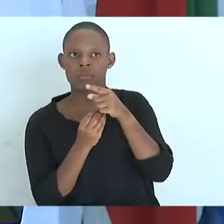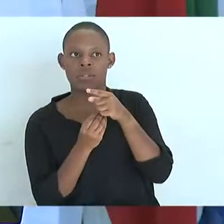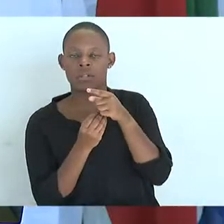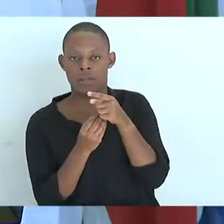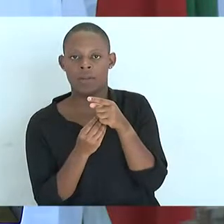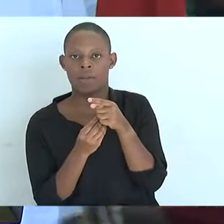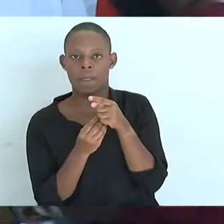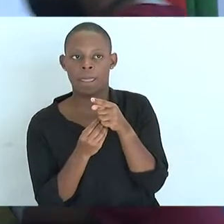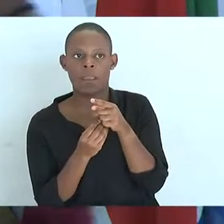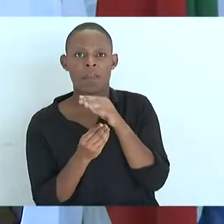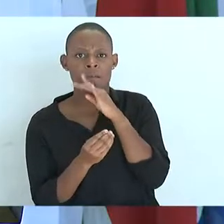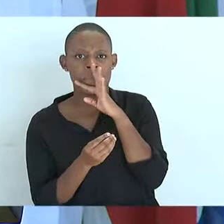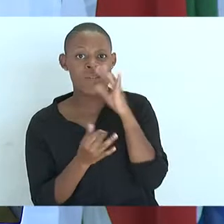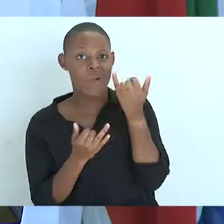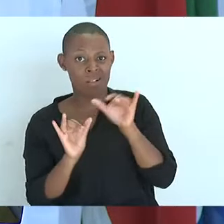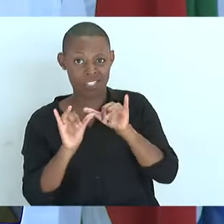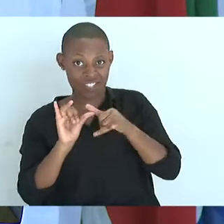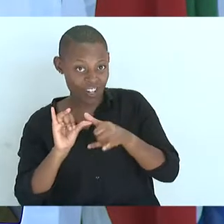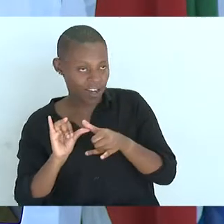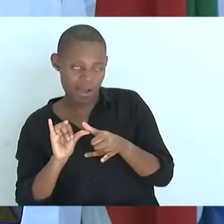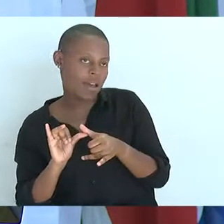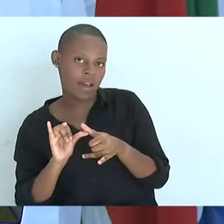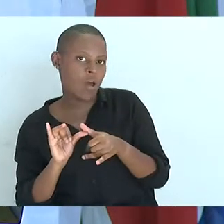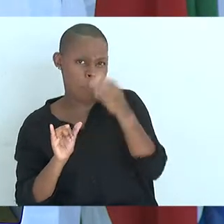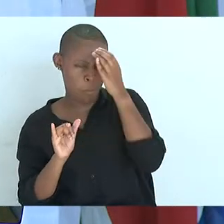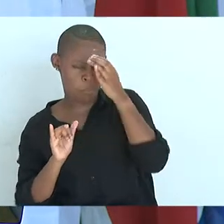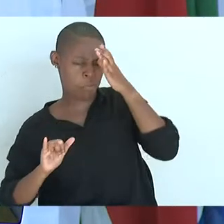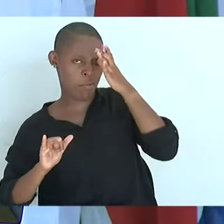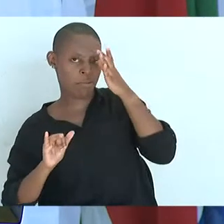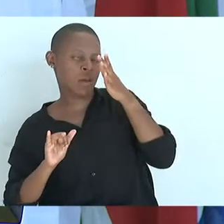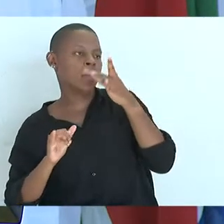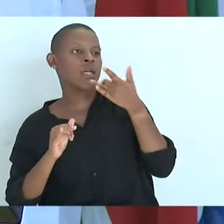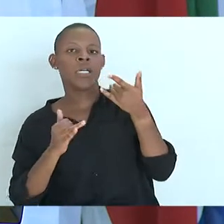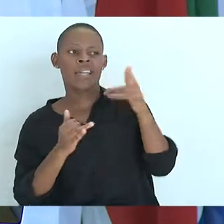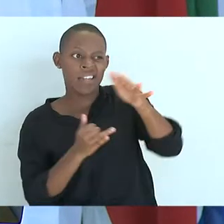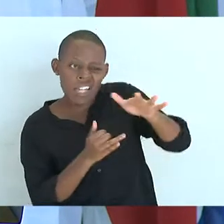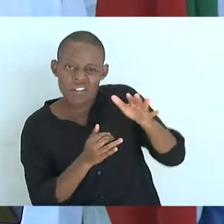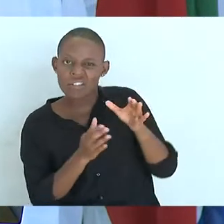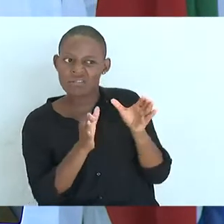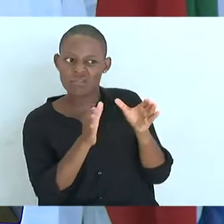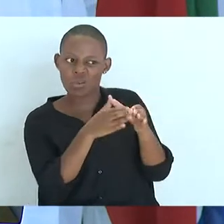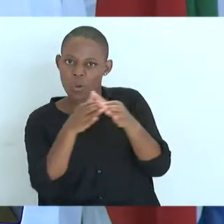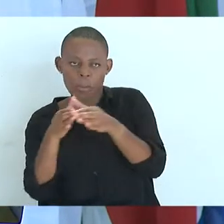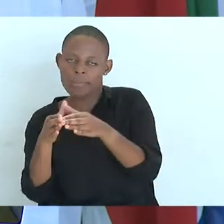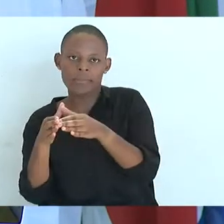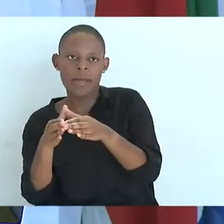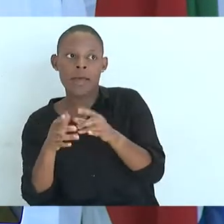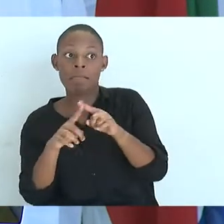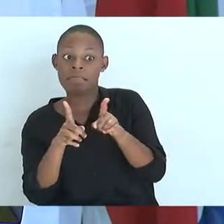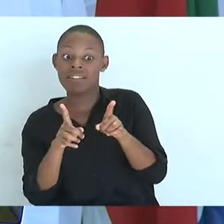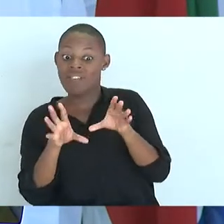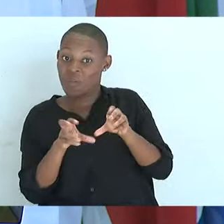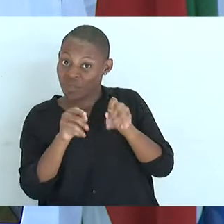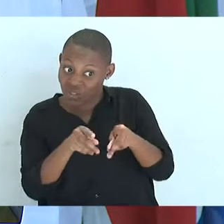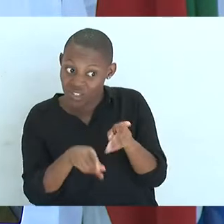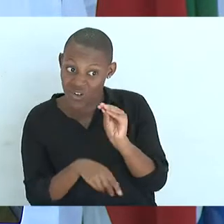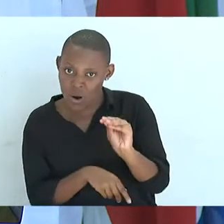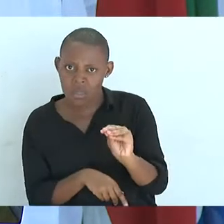singebe sibe onjiniya sonke, when this opportunity comes, let us grab it with two